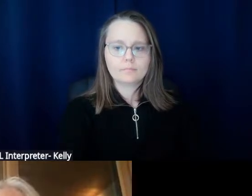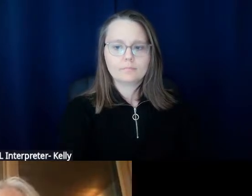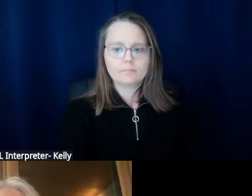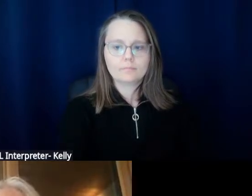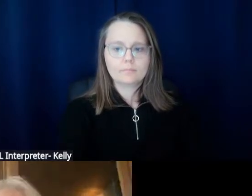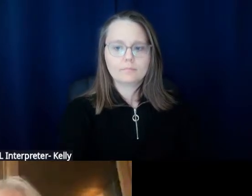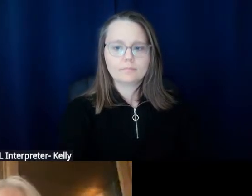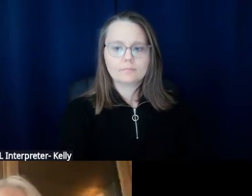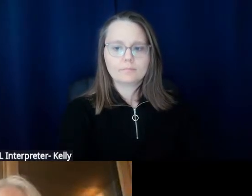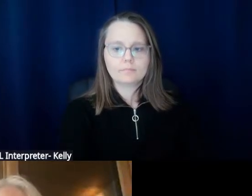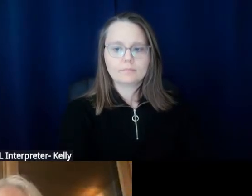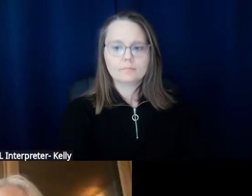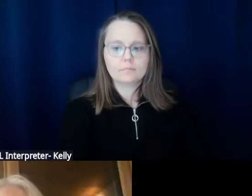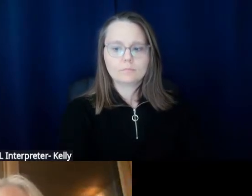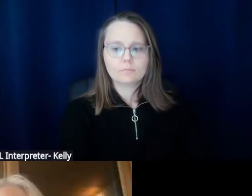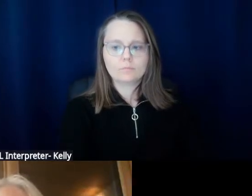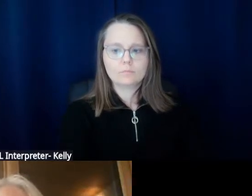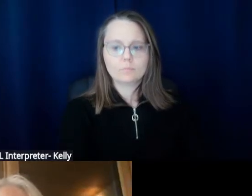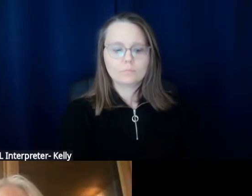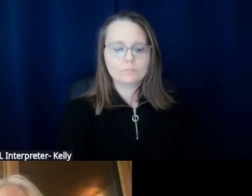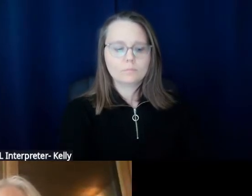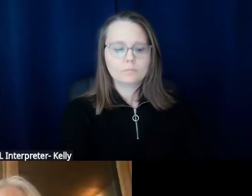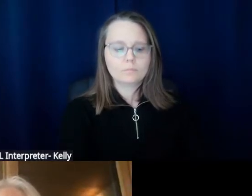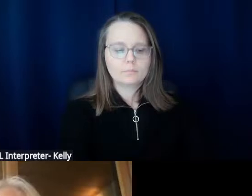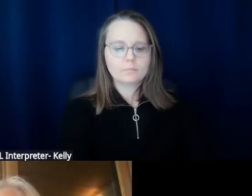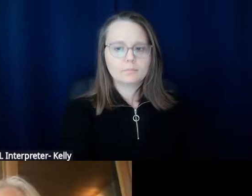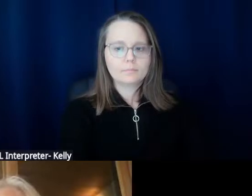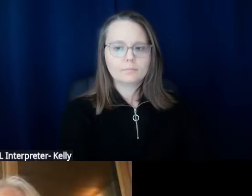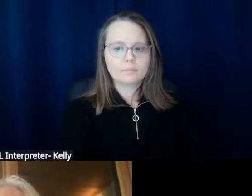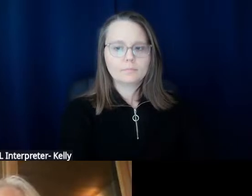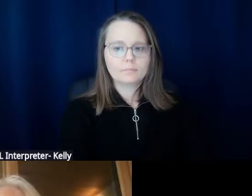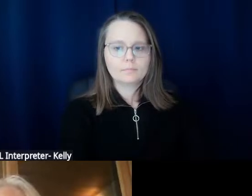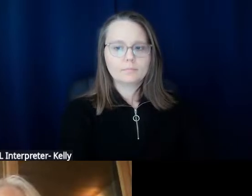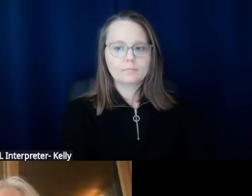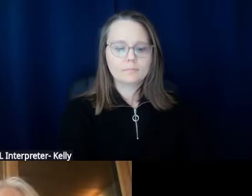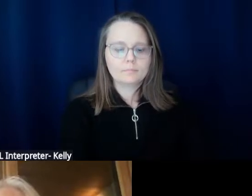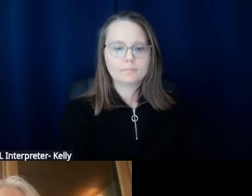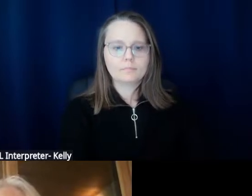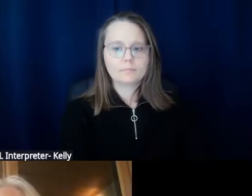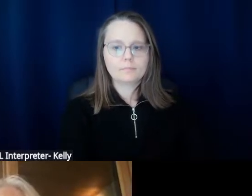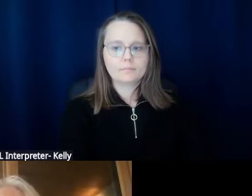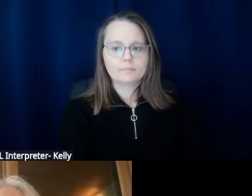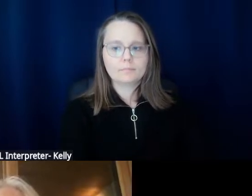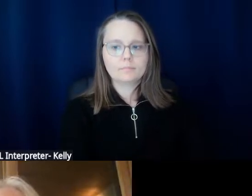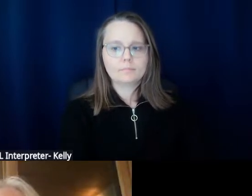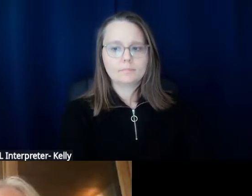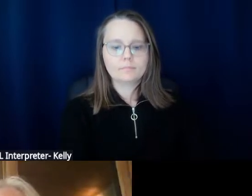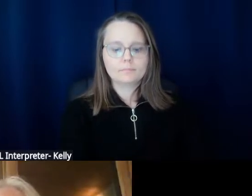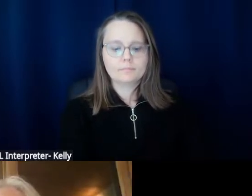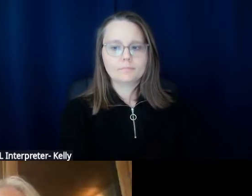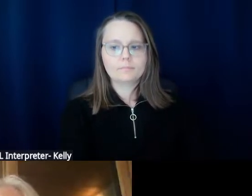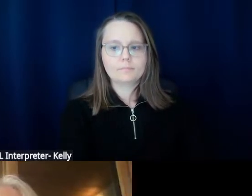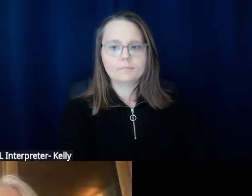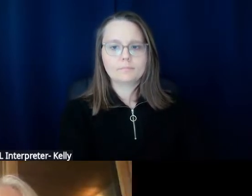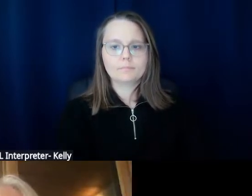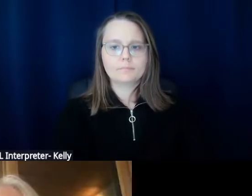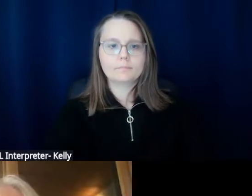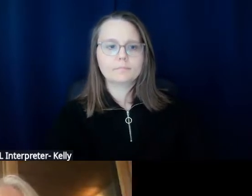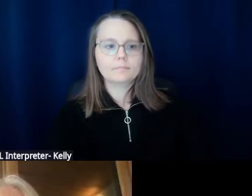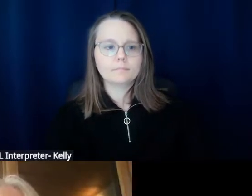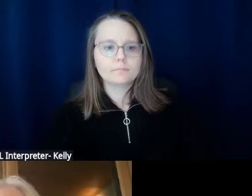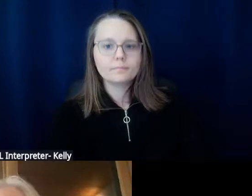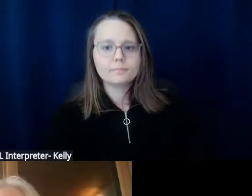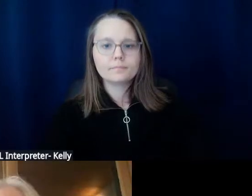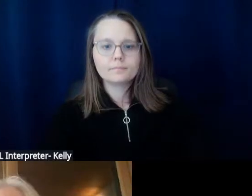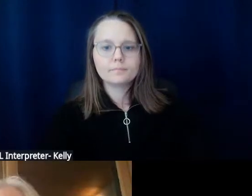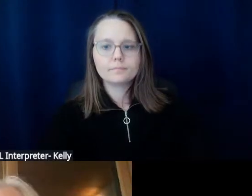hardworking people I've ever met. And that's going to be you. No matter what you want to do, this isn't going to change anything. And I understand people are different, physicians are